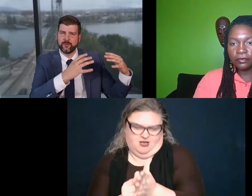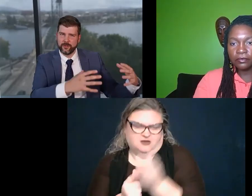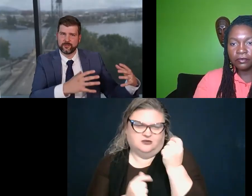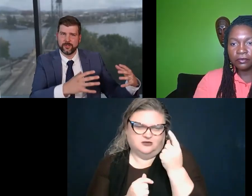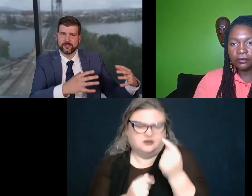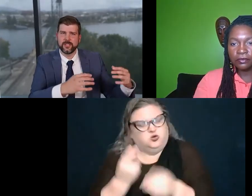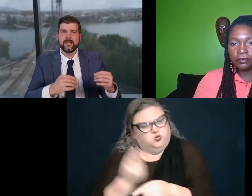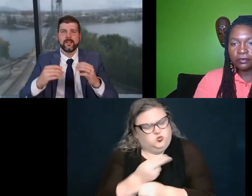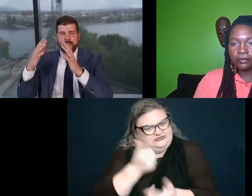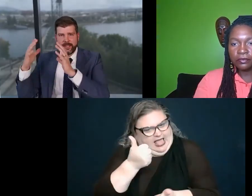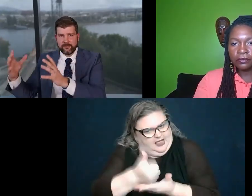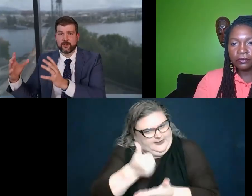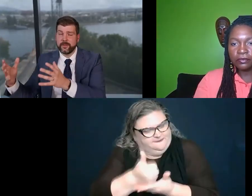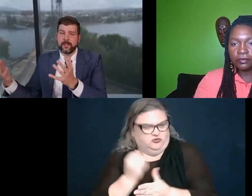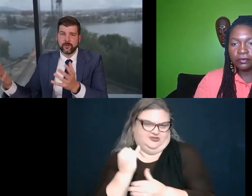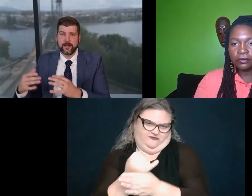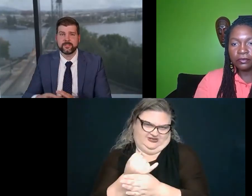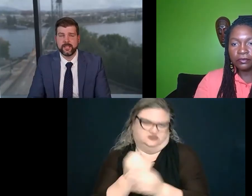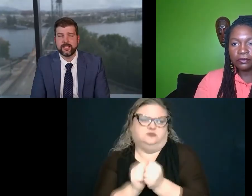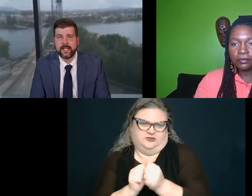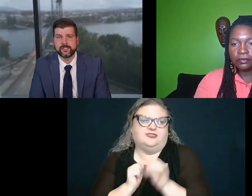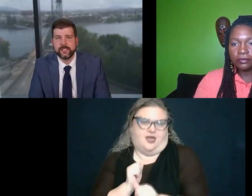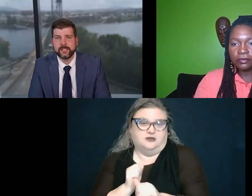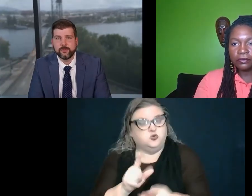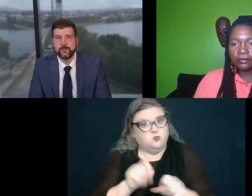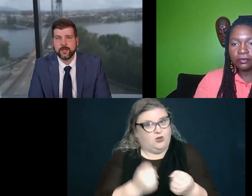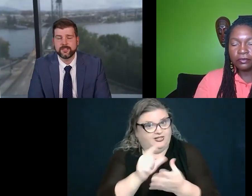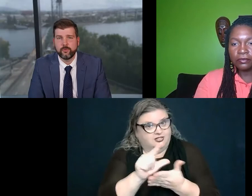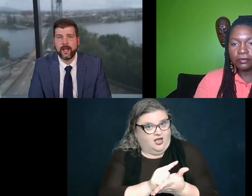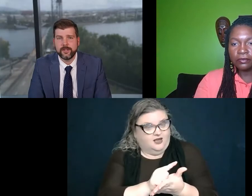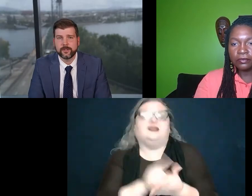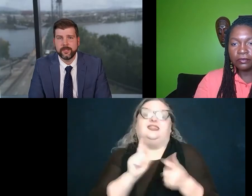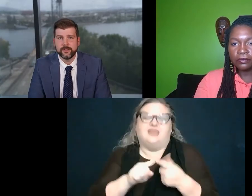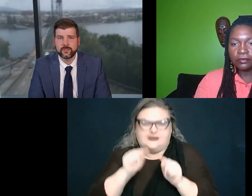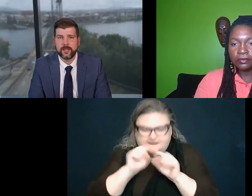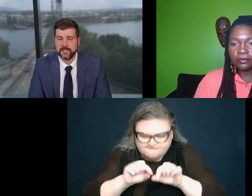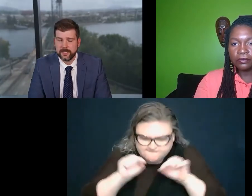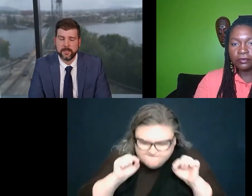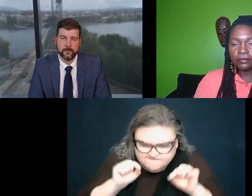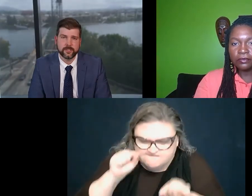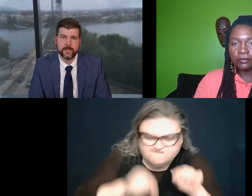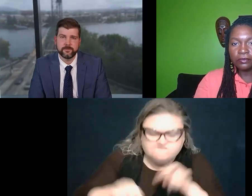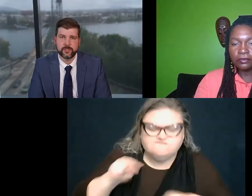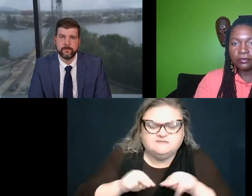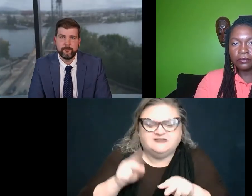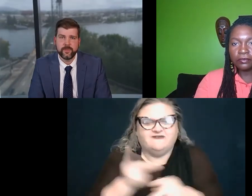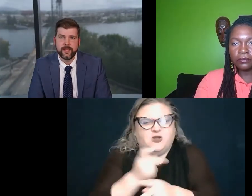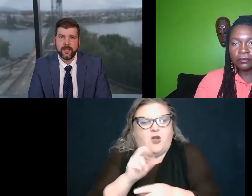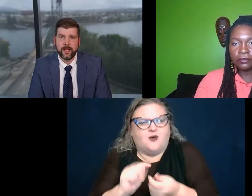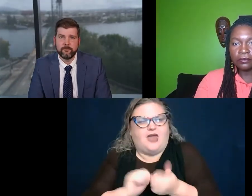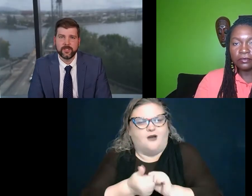intervention for those folks. And then if you're committing crimes, then let's actually get at the root cause of why you're committing those crimes and get people hooked up to